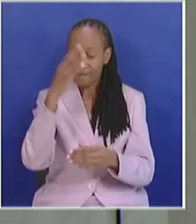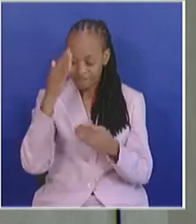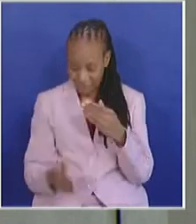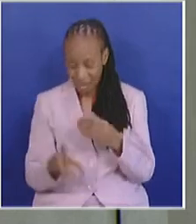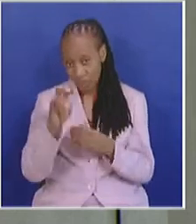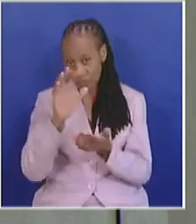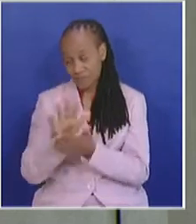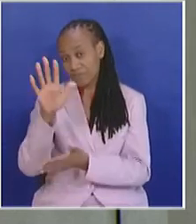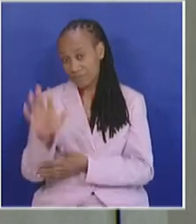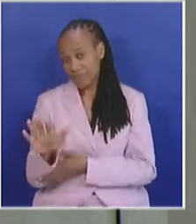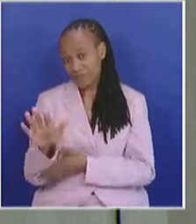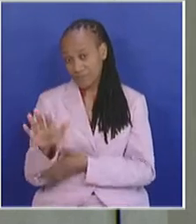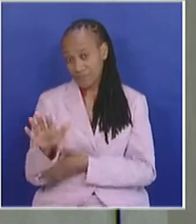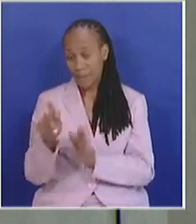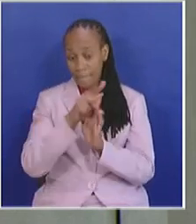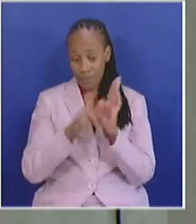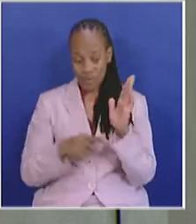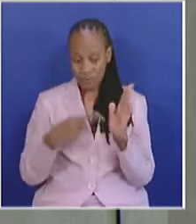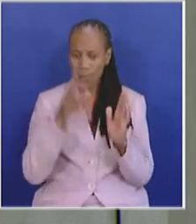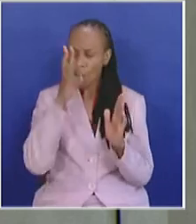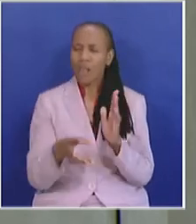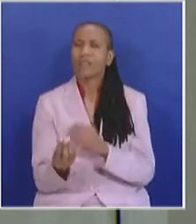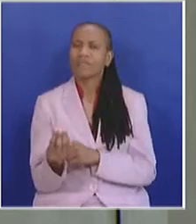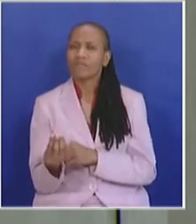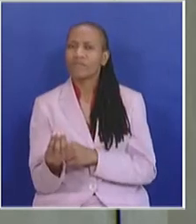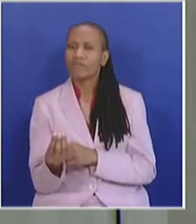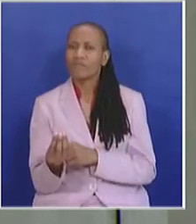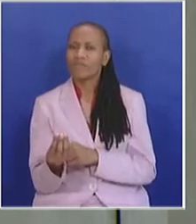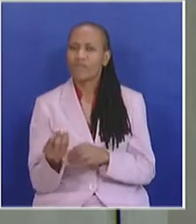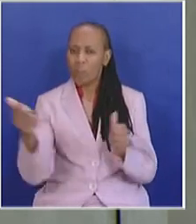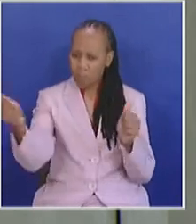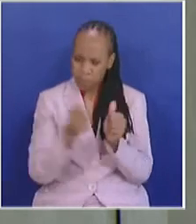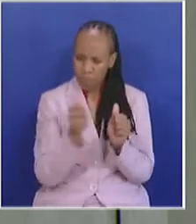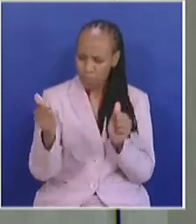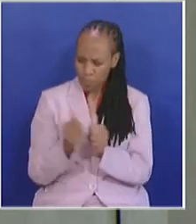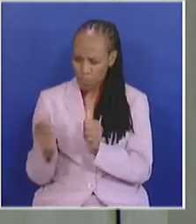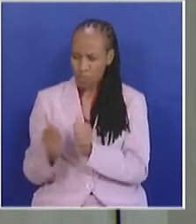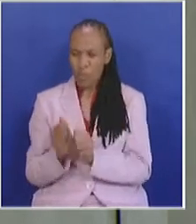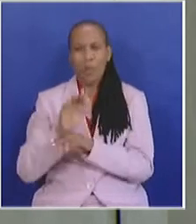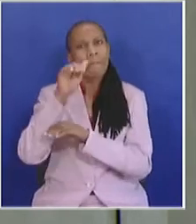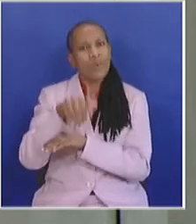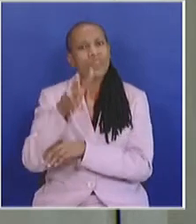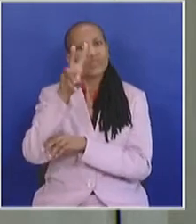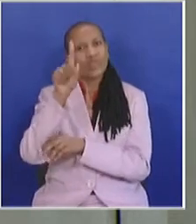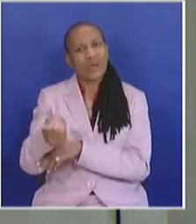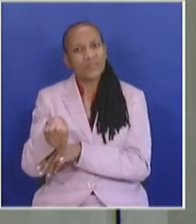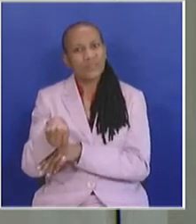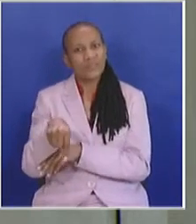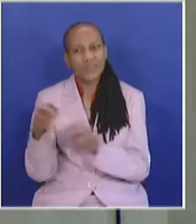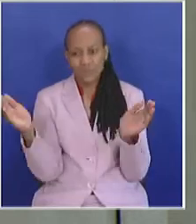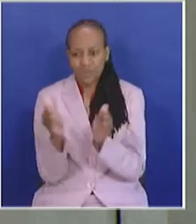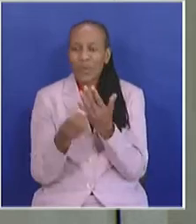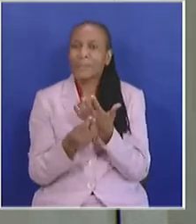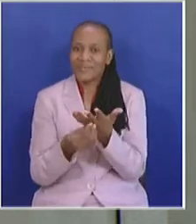2015, the program will have incorporated the owners and drivers of nearly 2,000 minibuses into